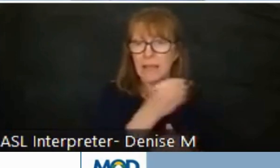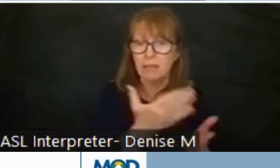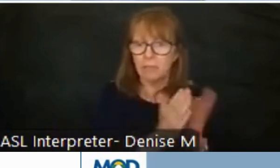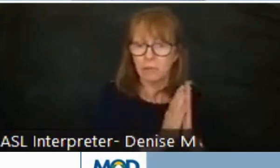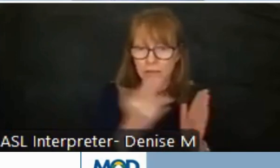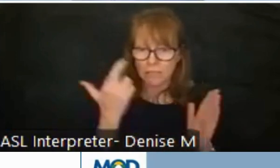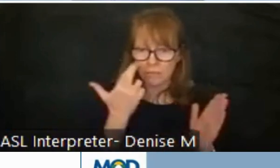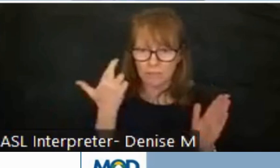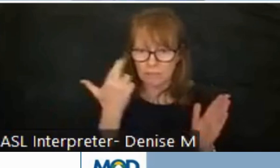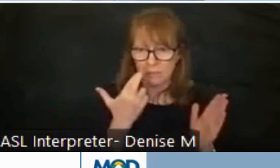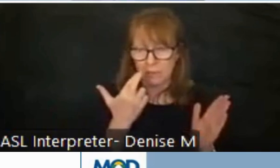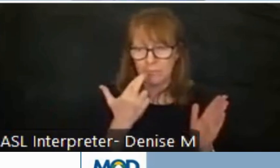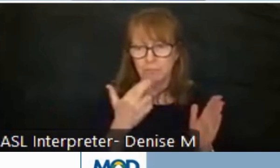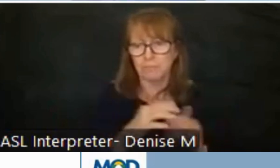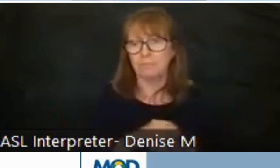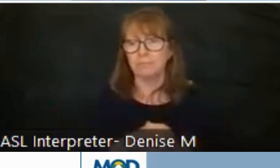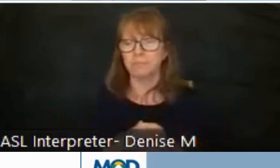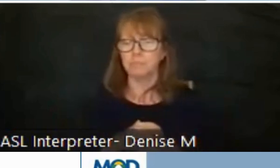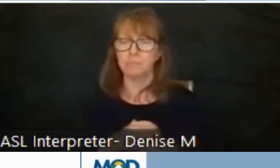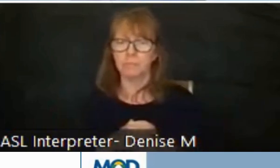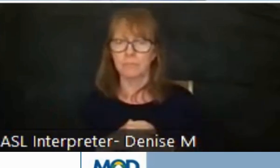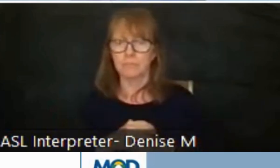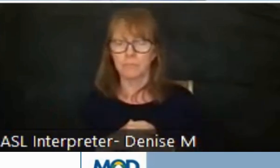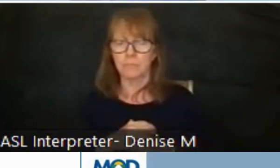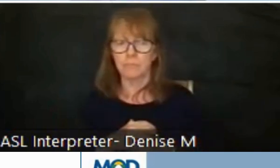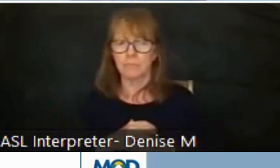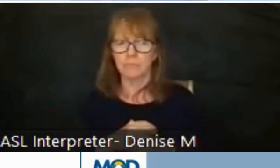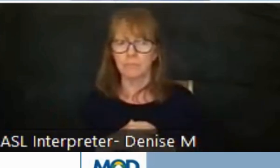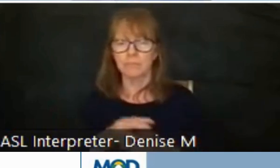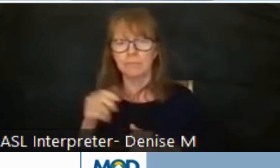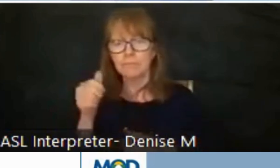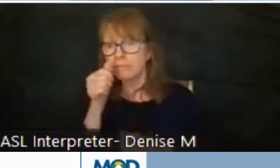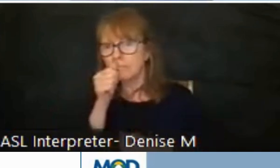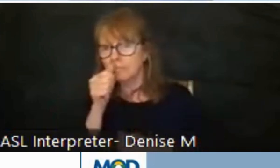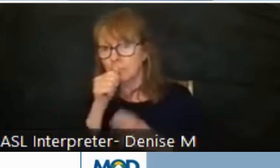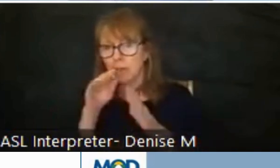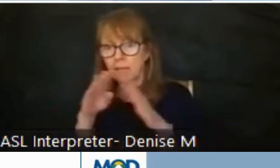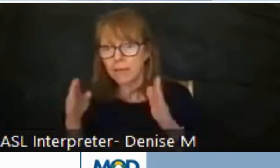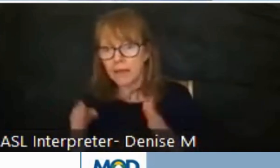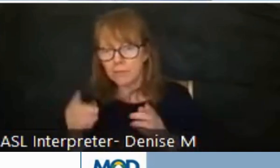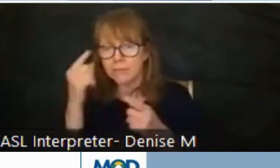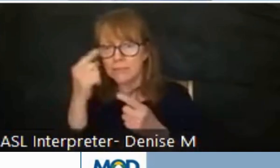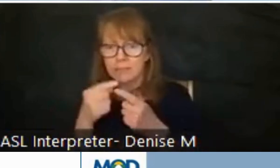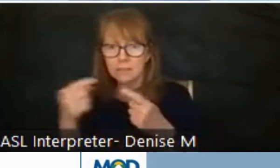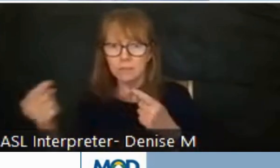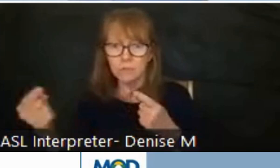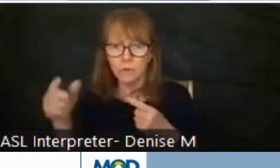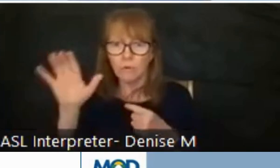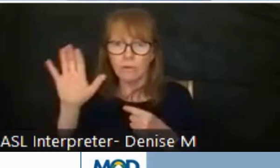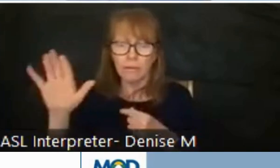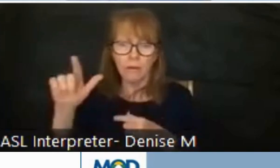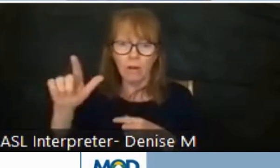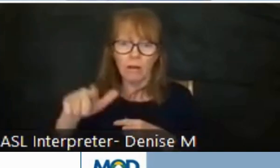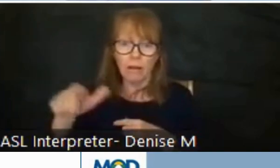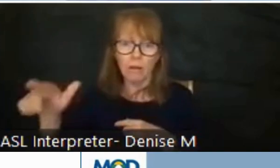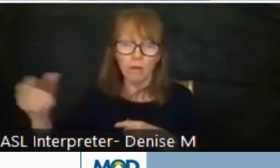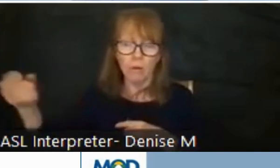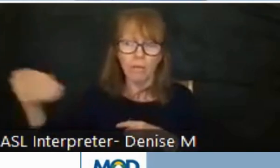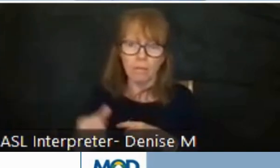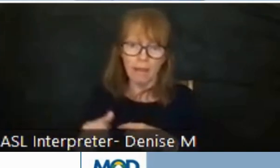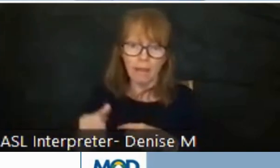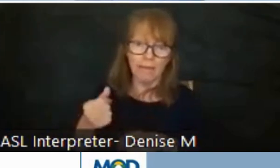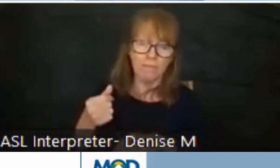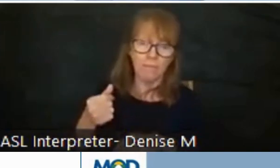this means that if you live in private housing and you're disputing whether a landlord should pay for a reasonable